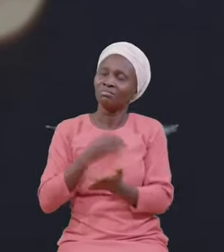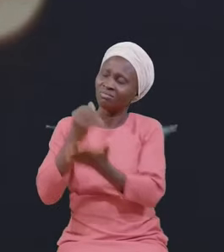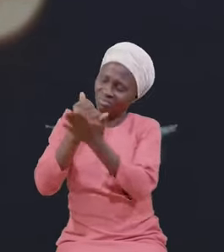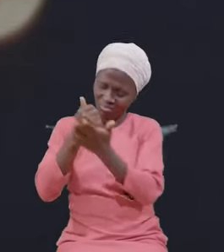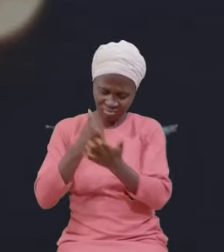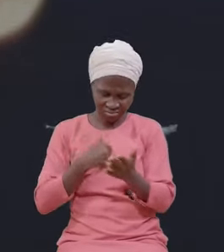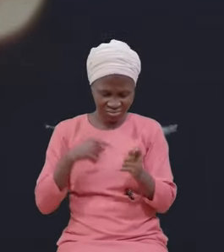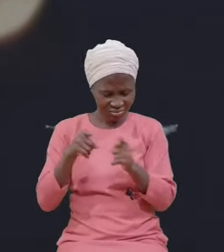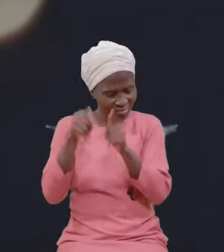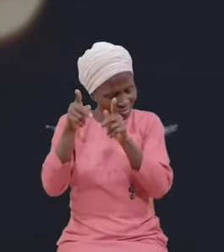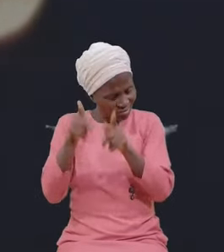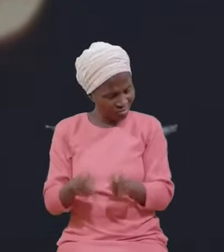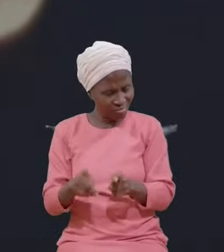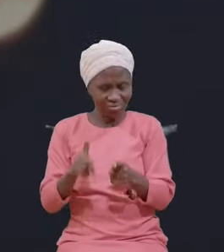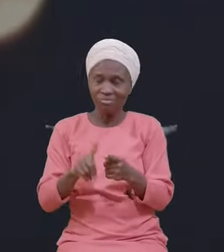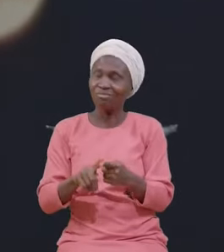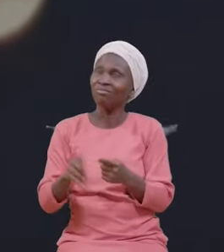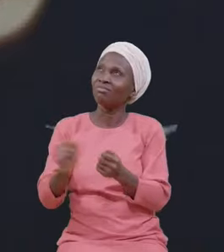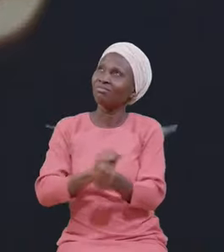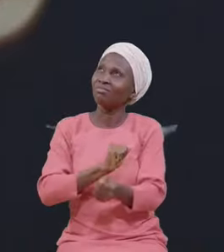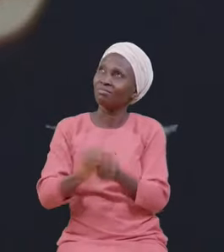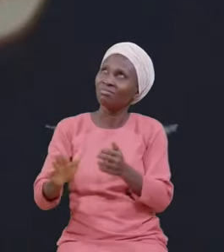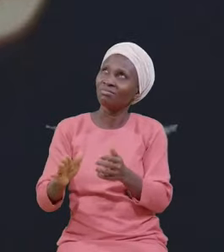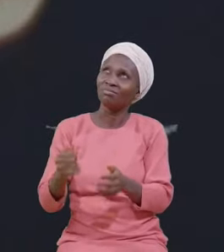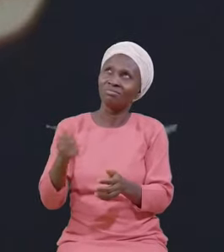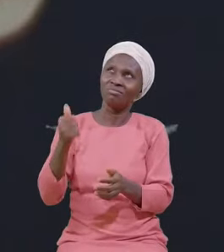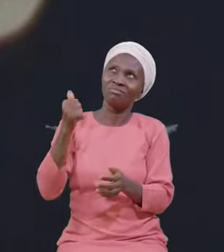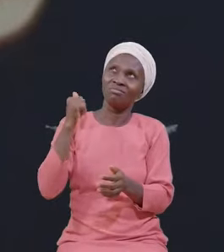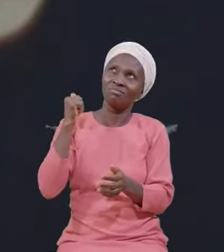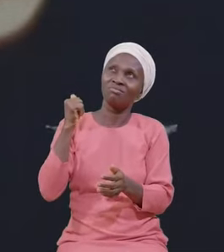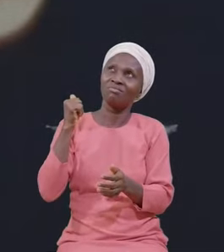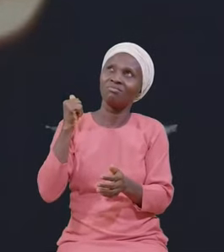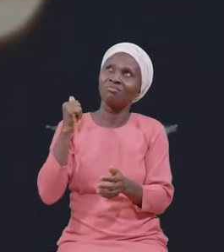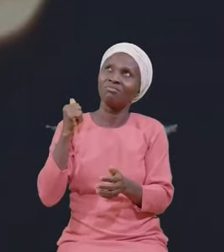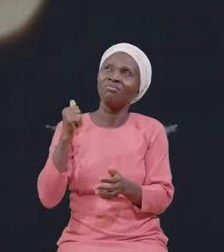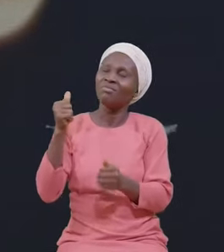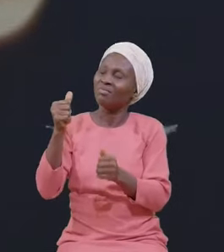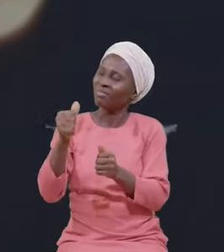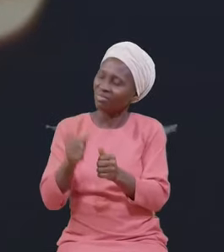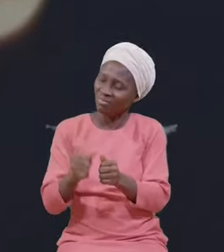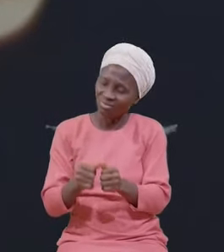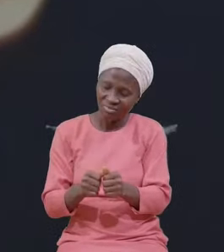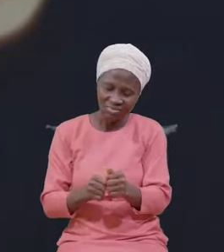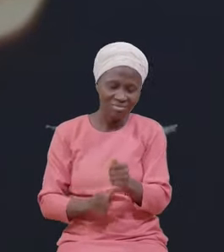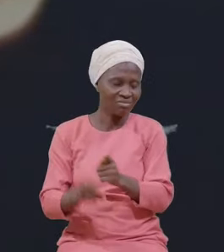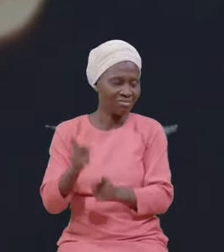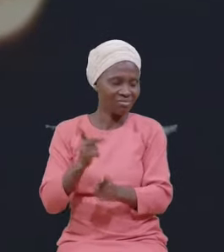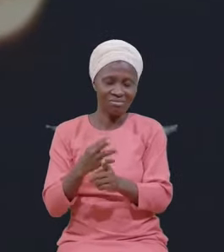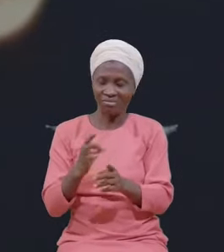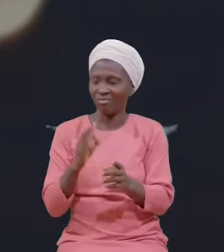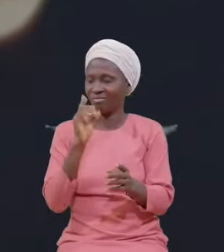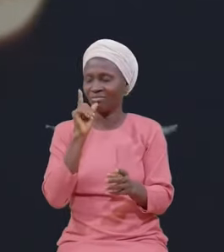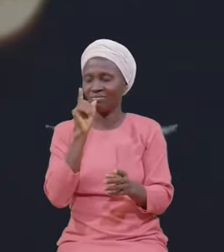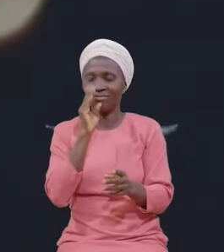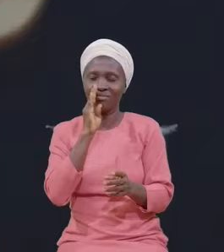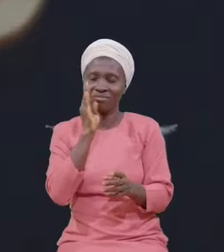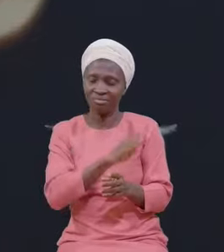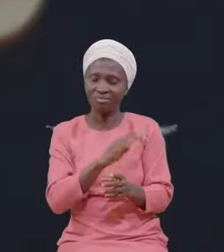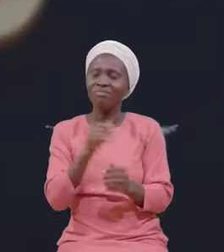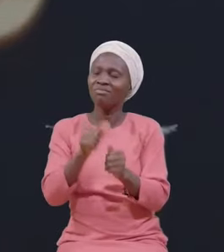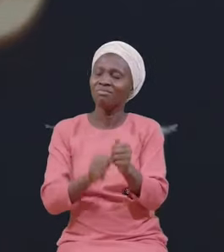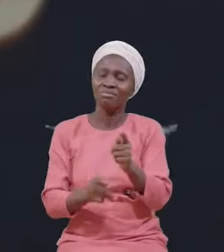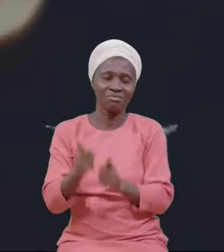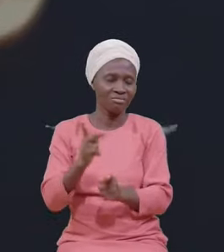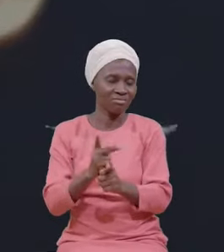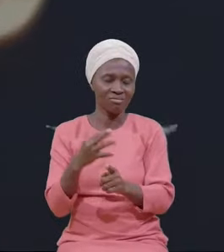ex every form of evil every form of wickedness in the mighty name of Jesus uh